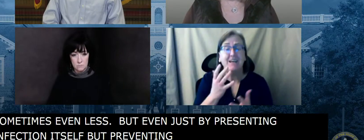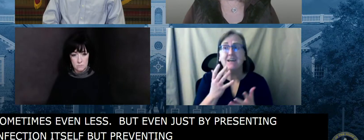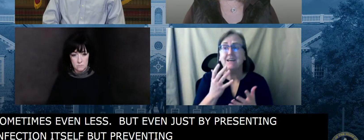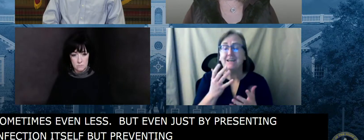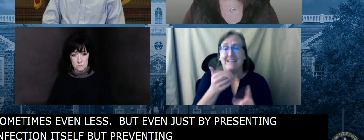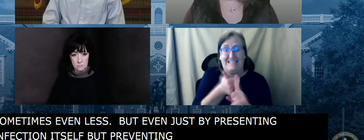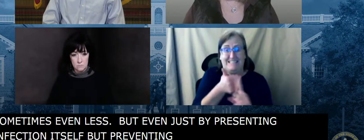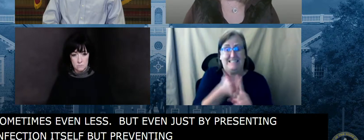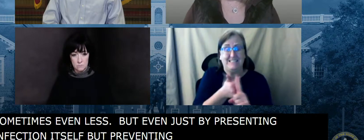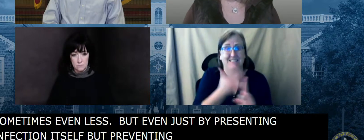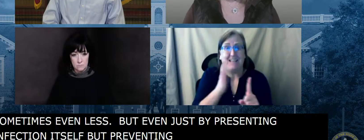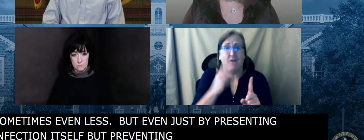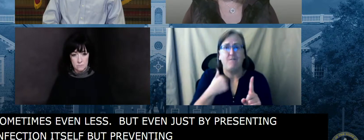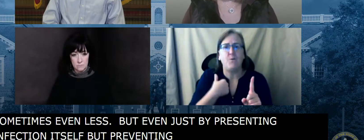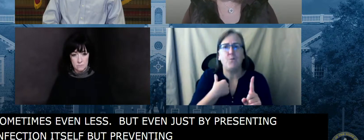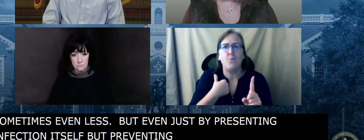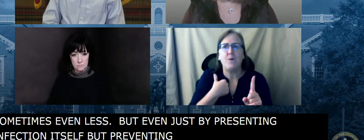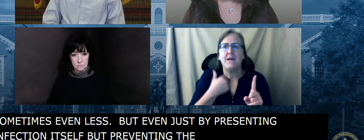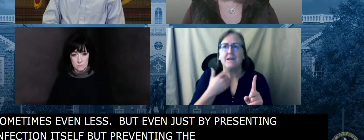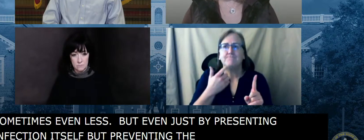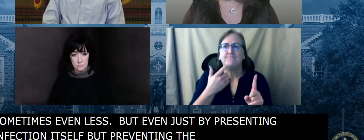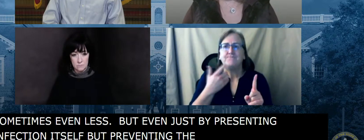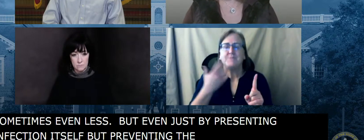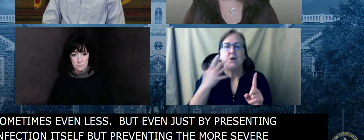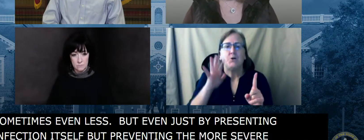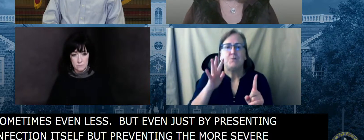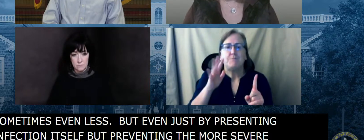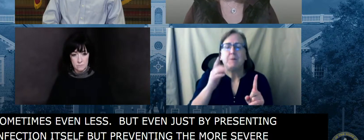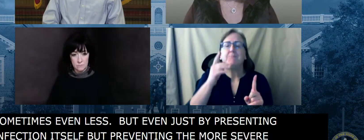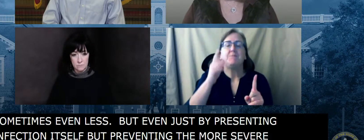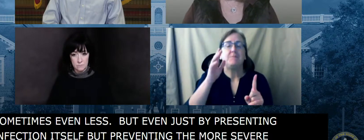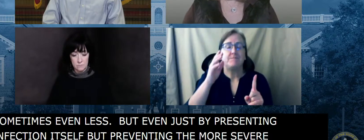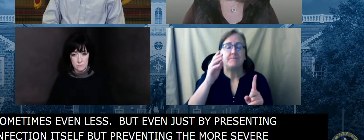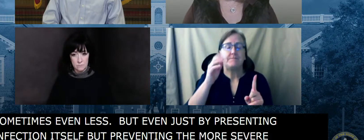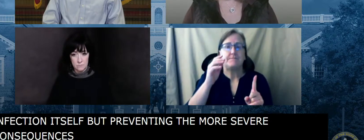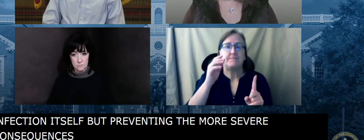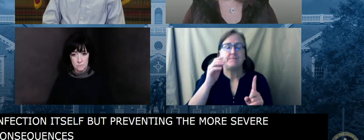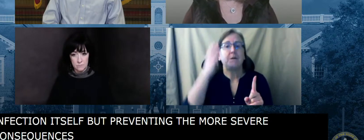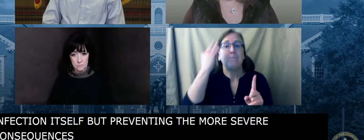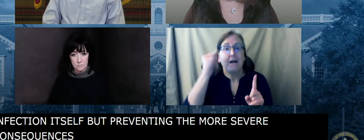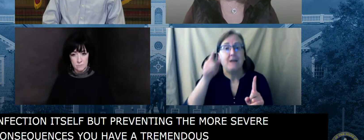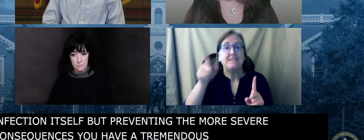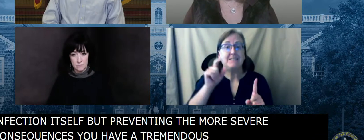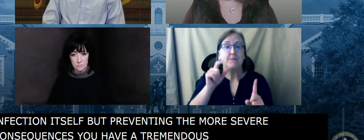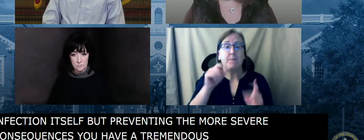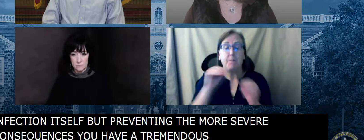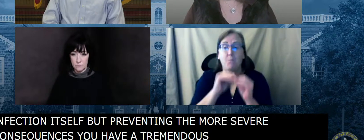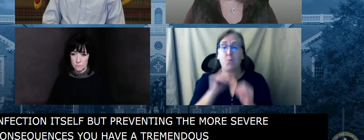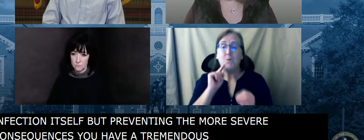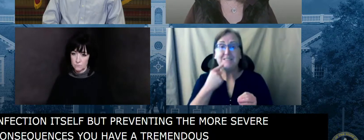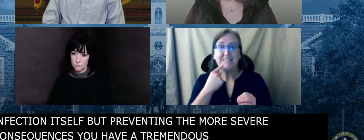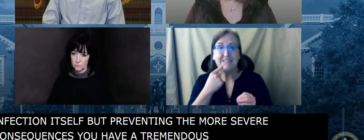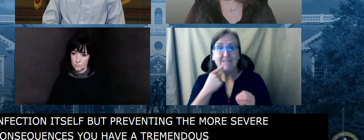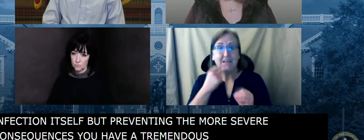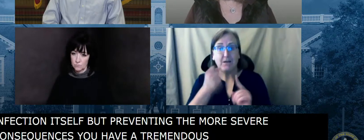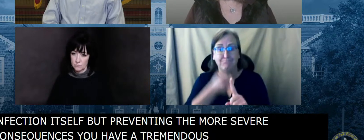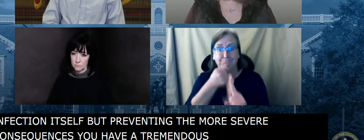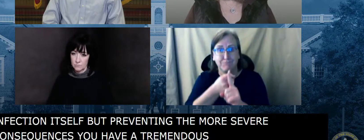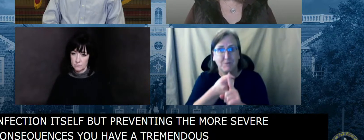the more severe consequences, you have a tremendous impact from these vaccines.